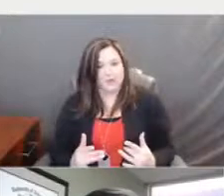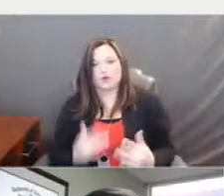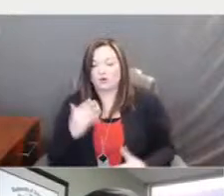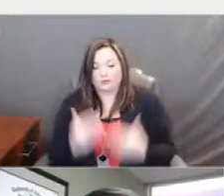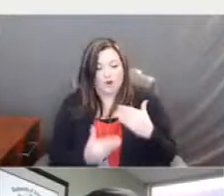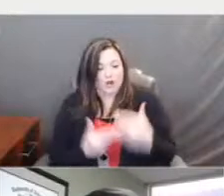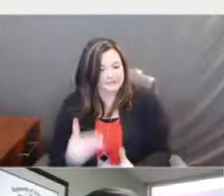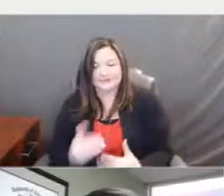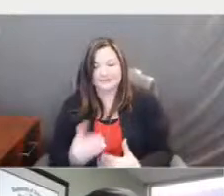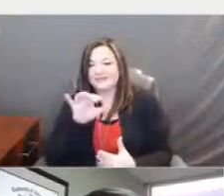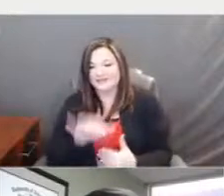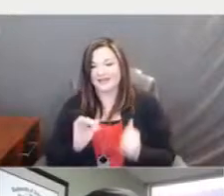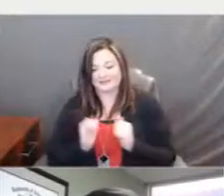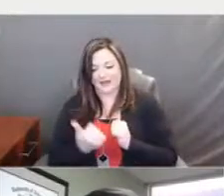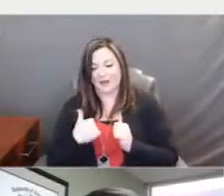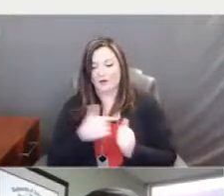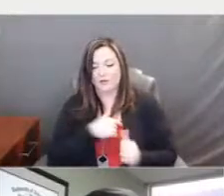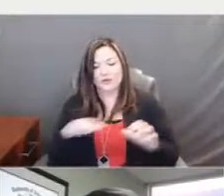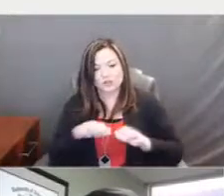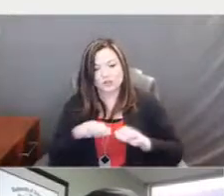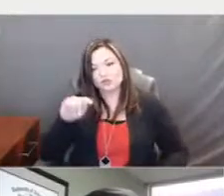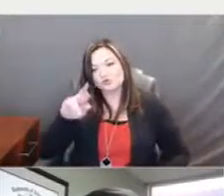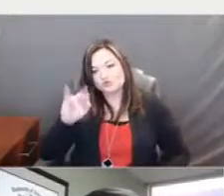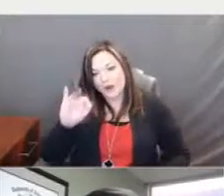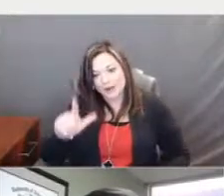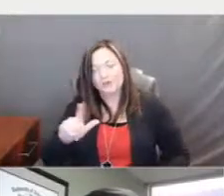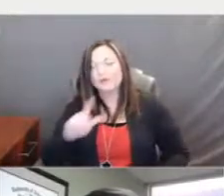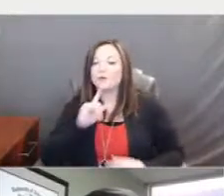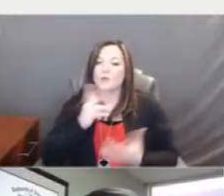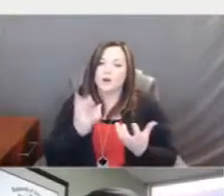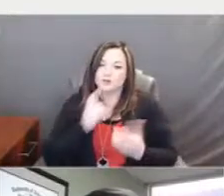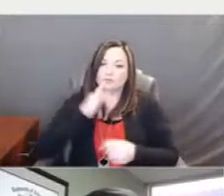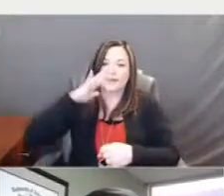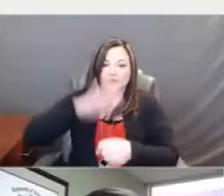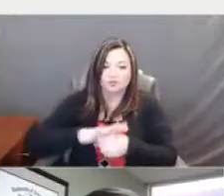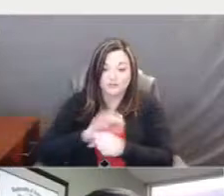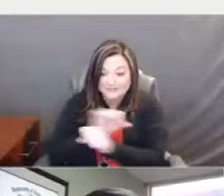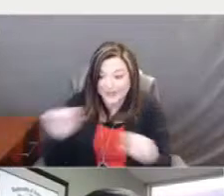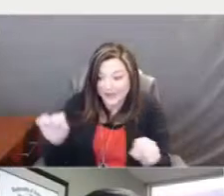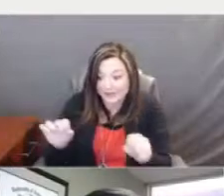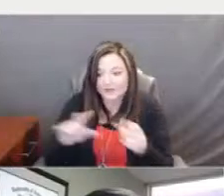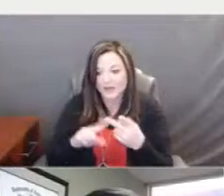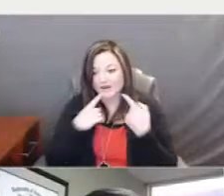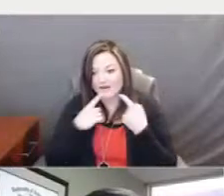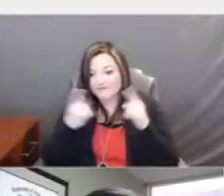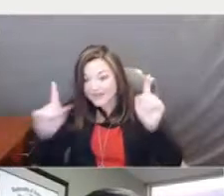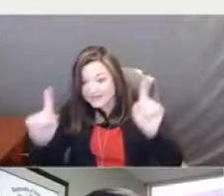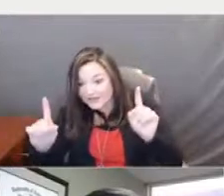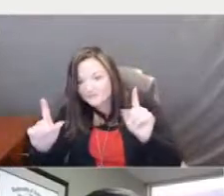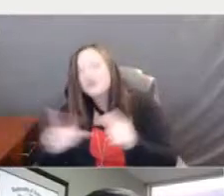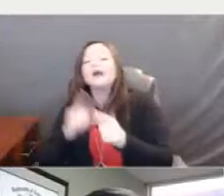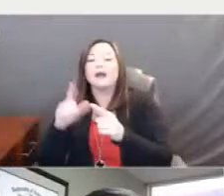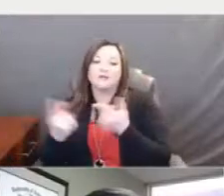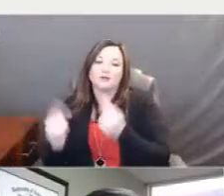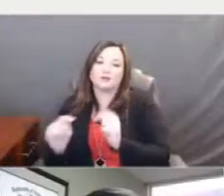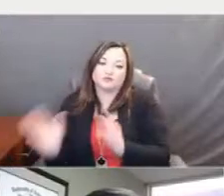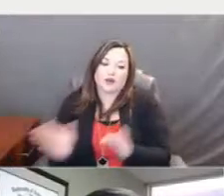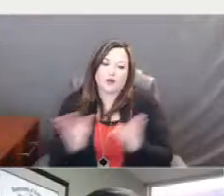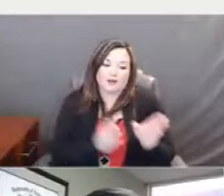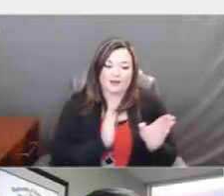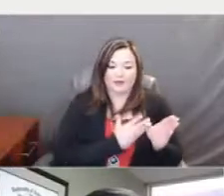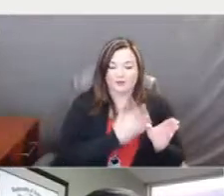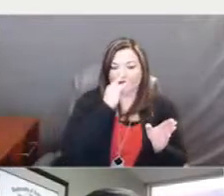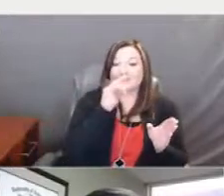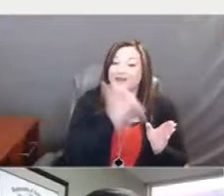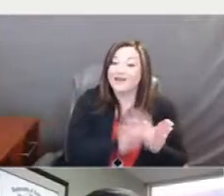way that we do trials to make sure things are safe, they're efficacious, and then we test them on kids, which is the place where we are right